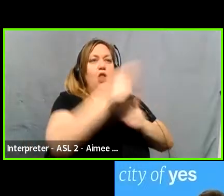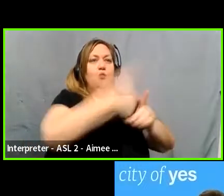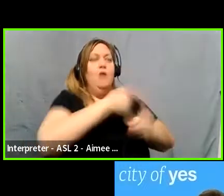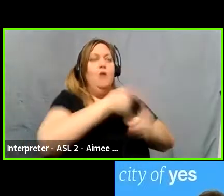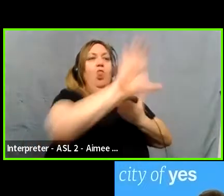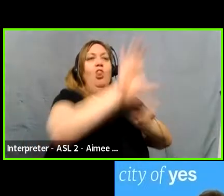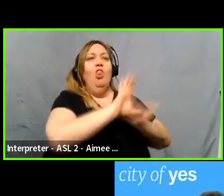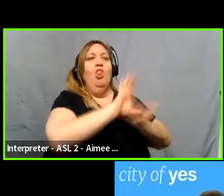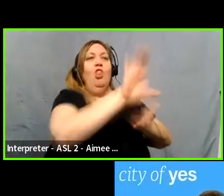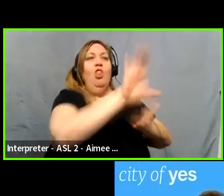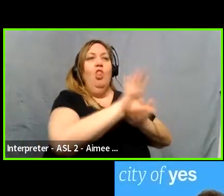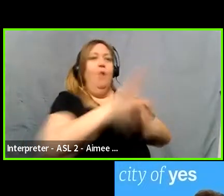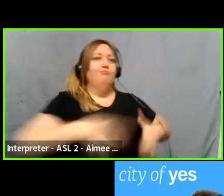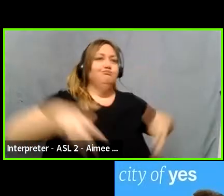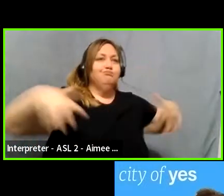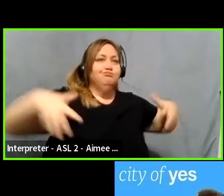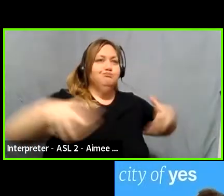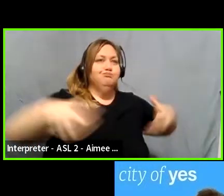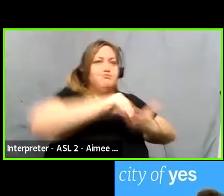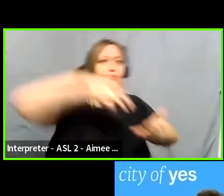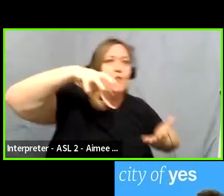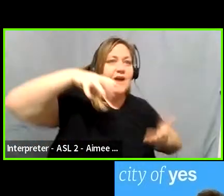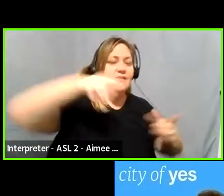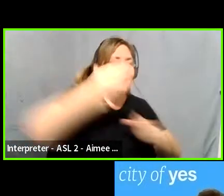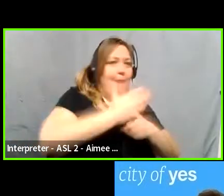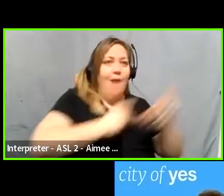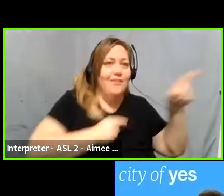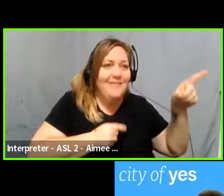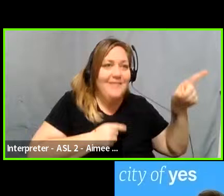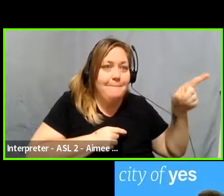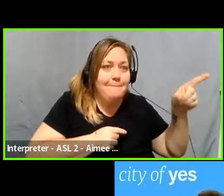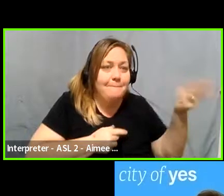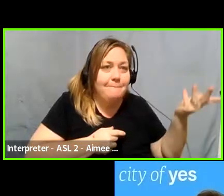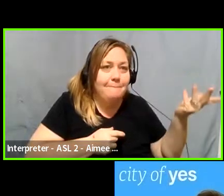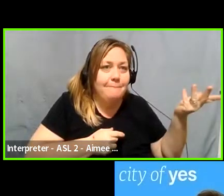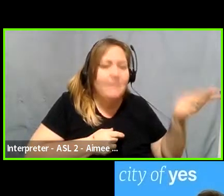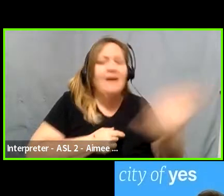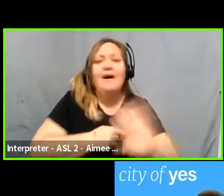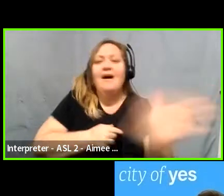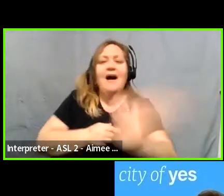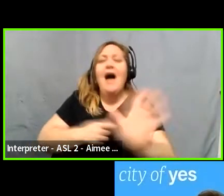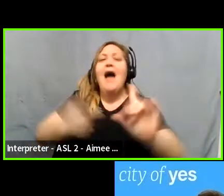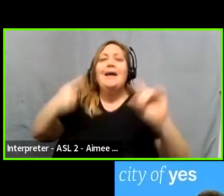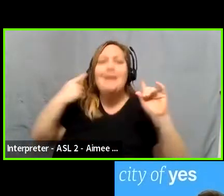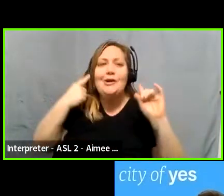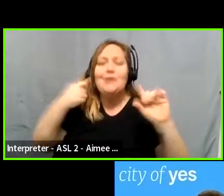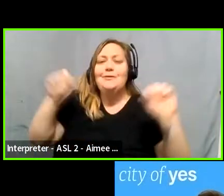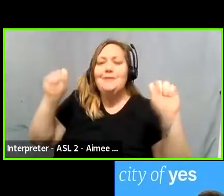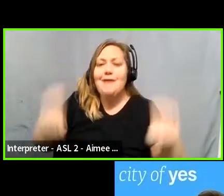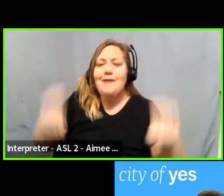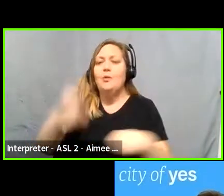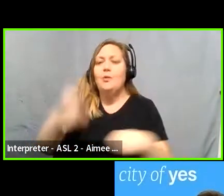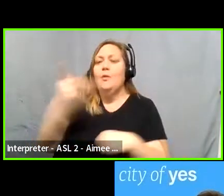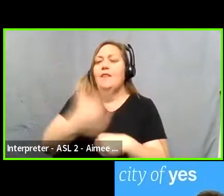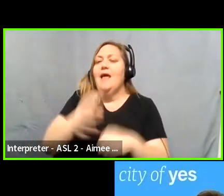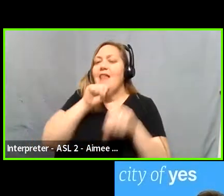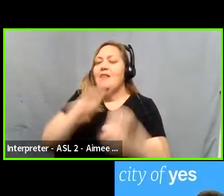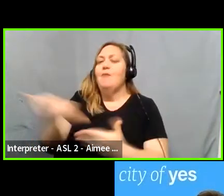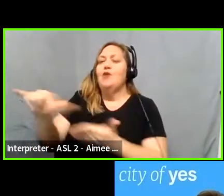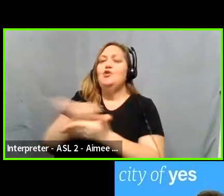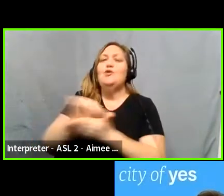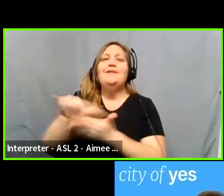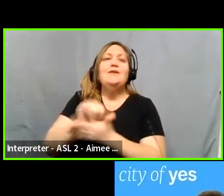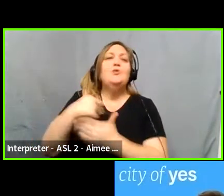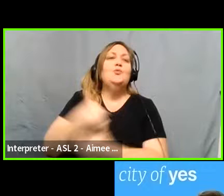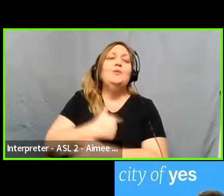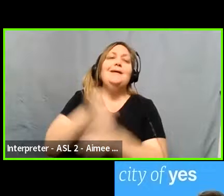whatever he's paying. So you're not bothering them. Yeah, I totally, I completely hear you. And I, I definitely, one thing I love about New York City is that